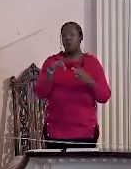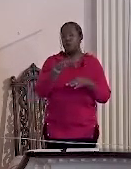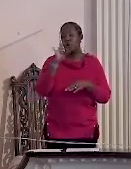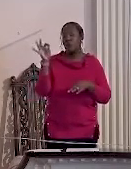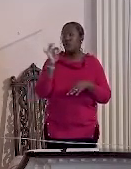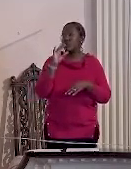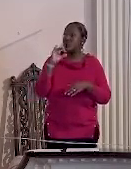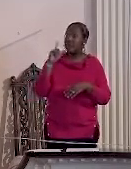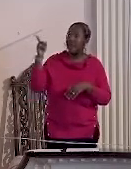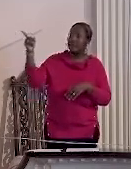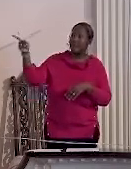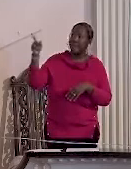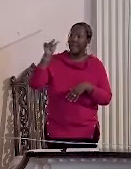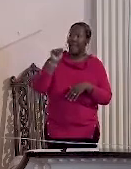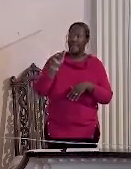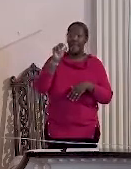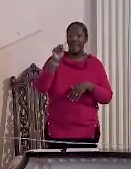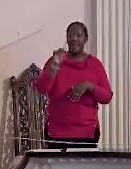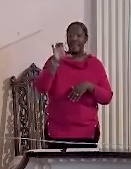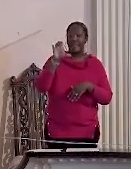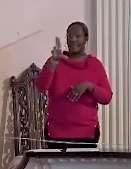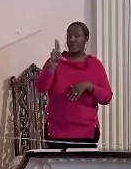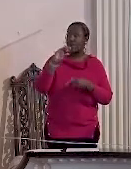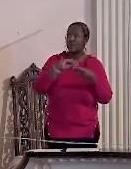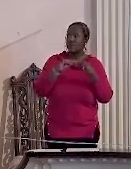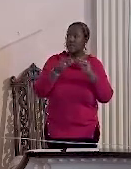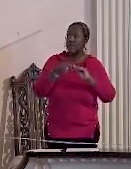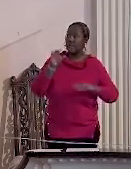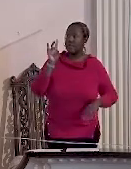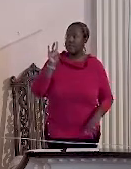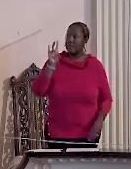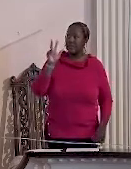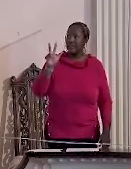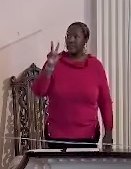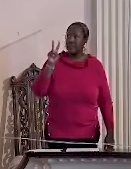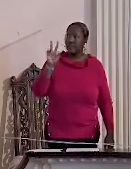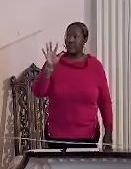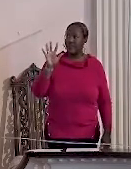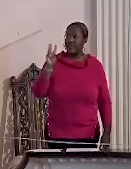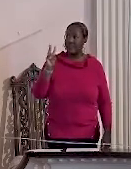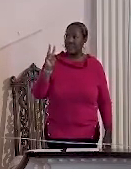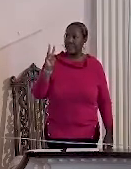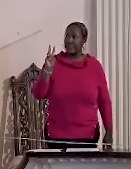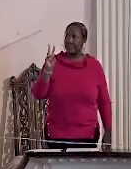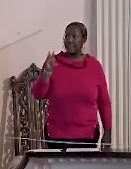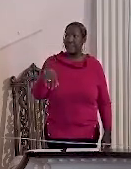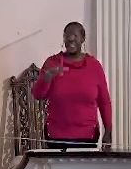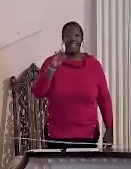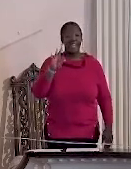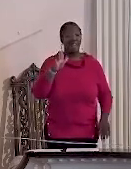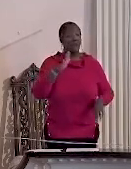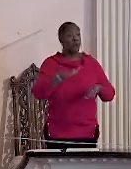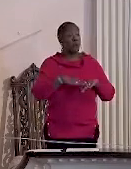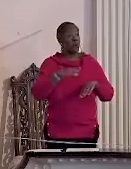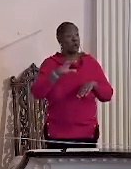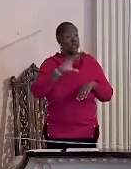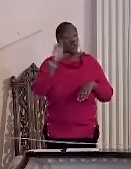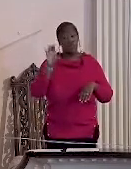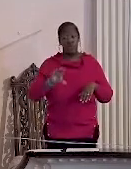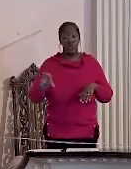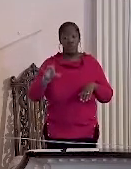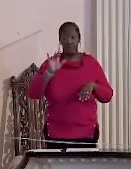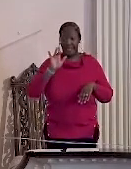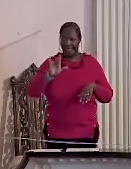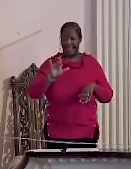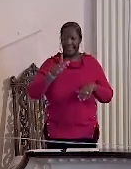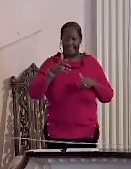sending ASCU to 37256. If you're on Zoom, click the link in the chat,